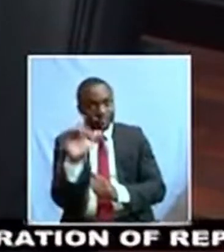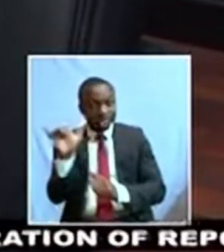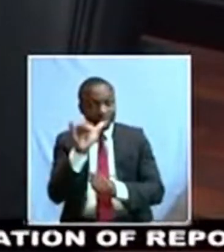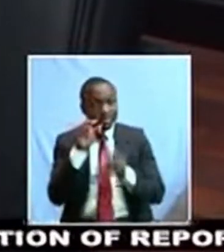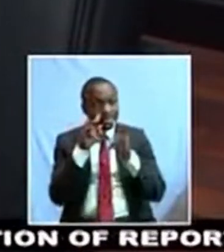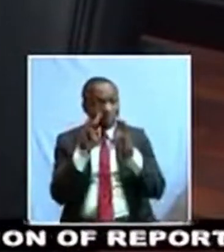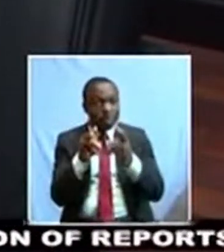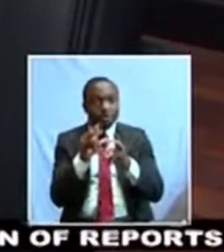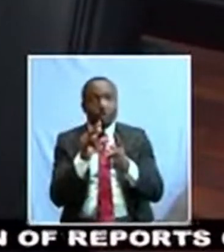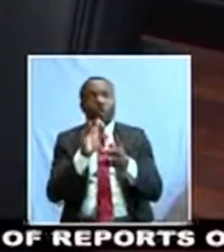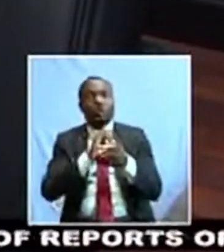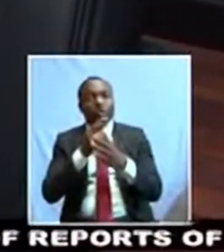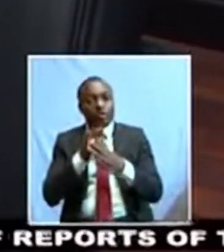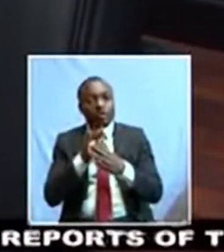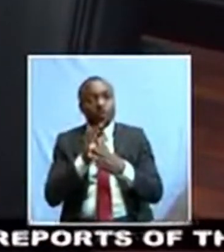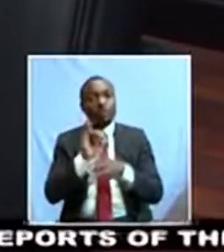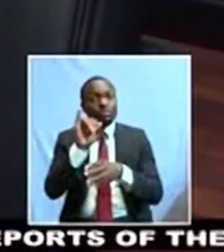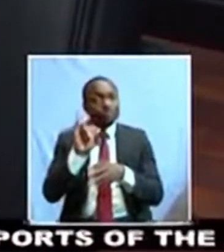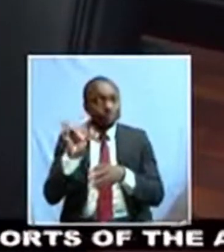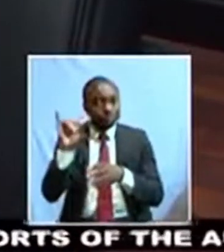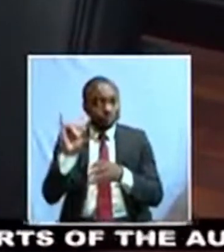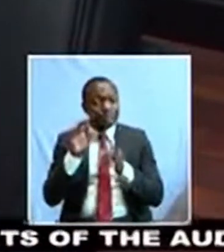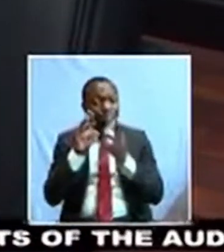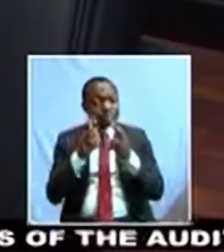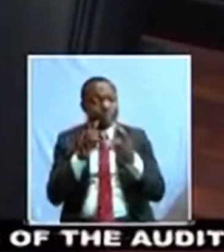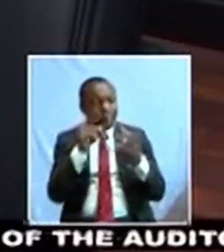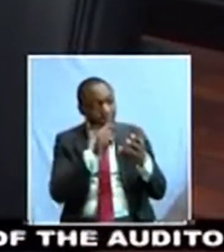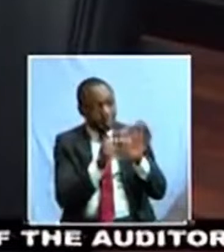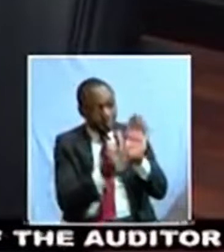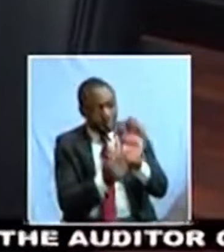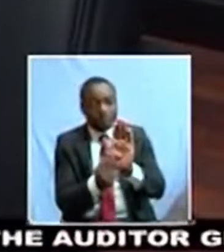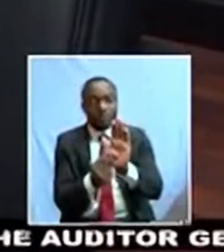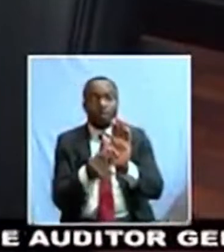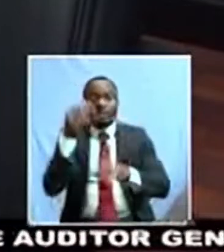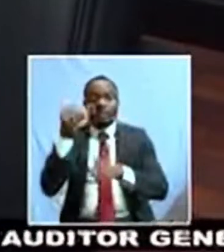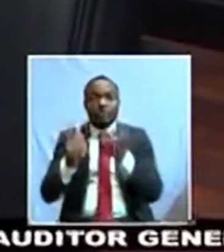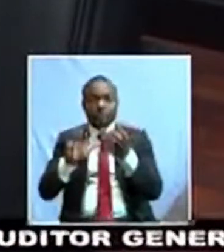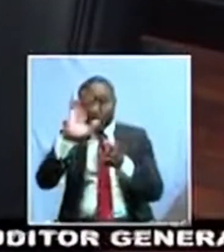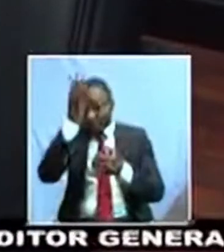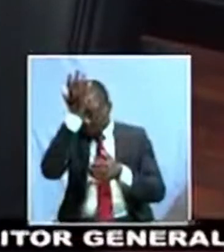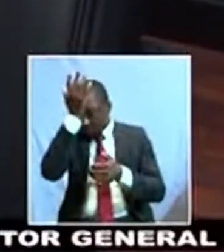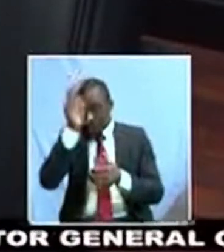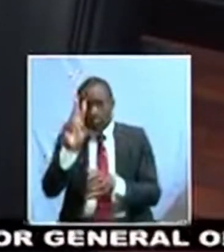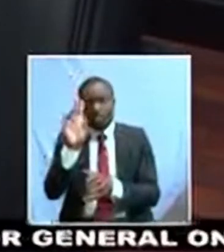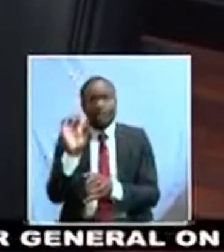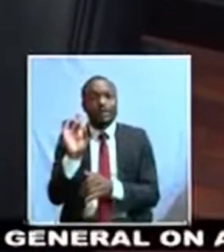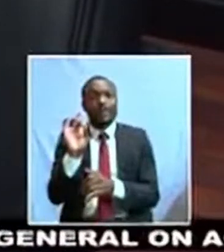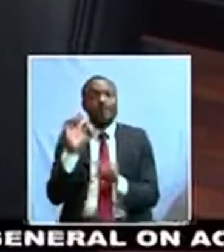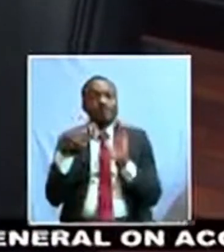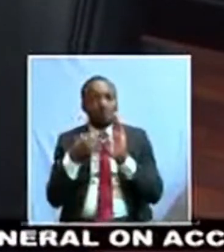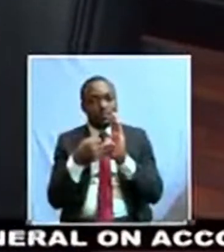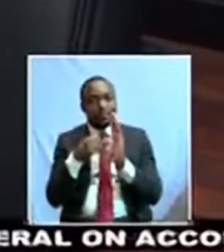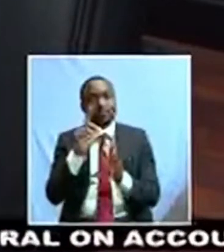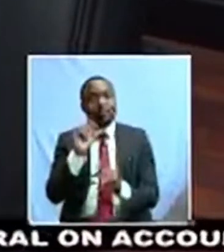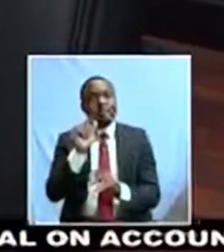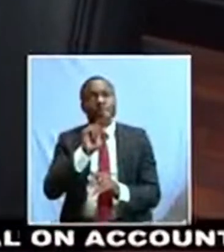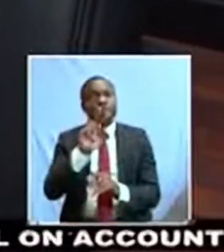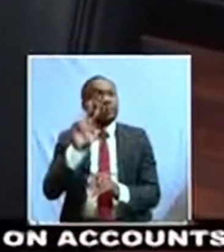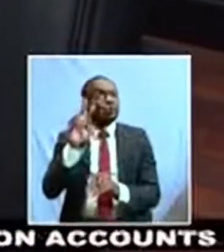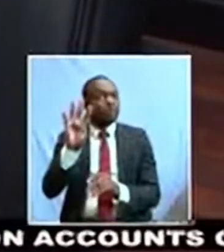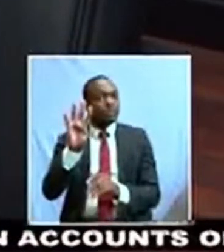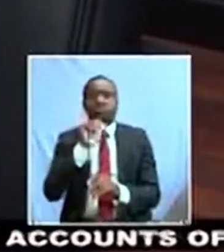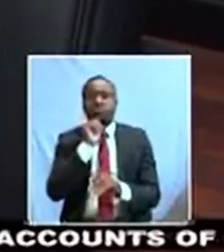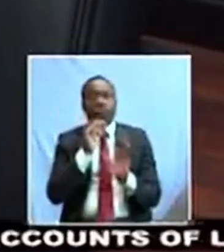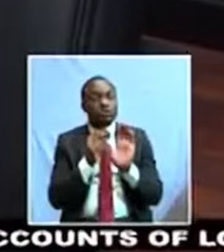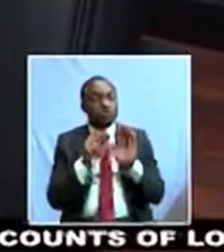Because it just says completion date is 28 February 2024. We are not given details as